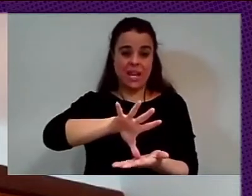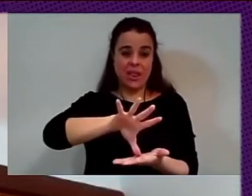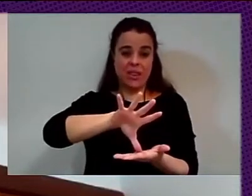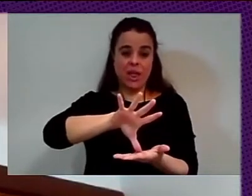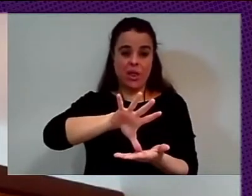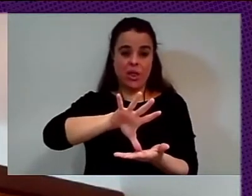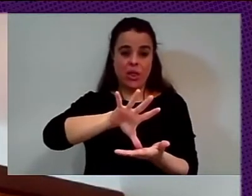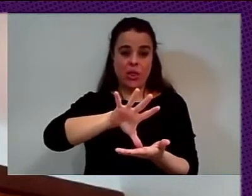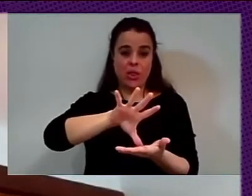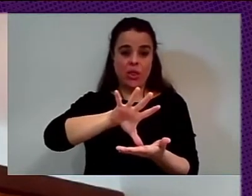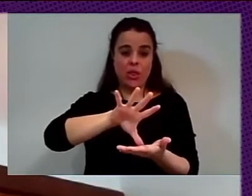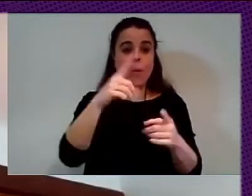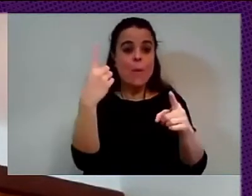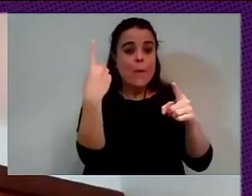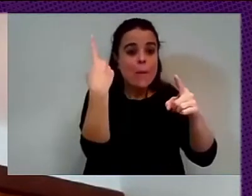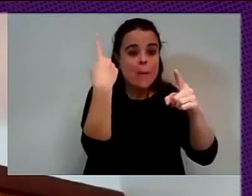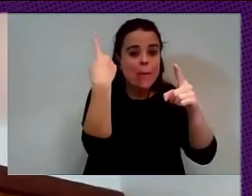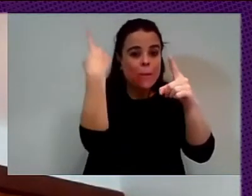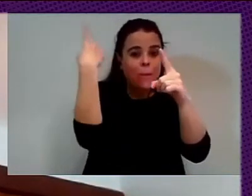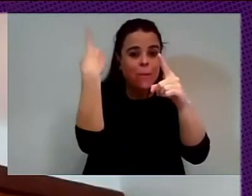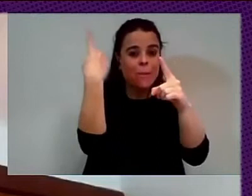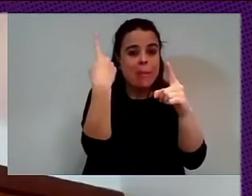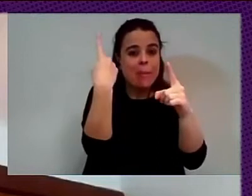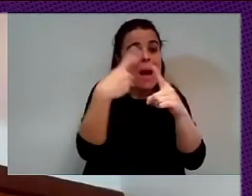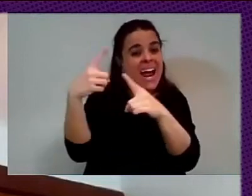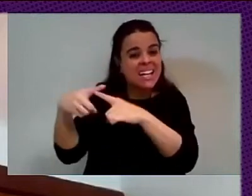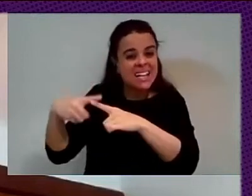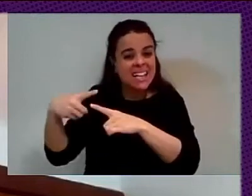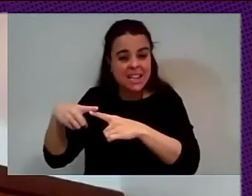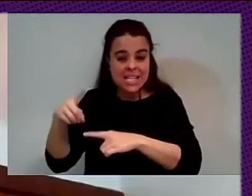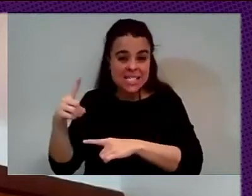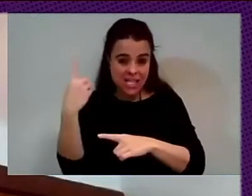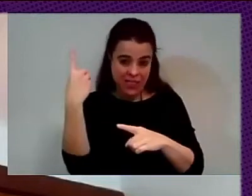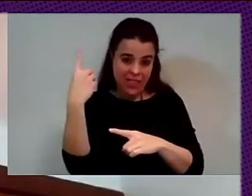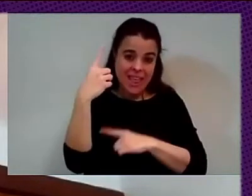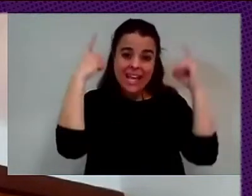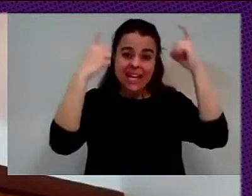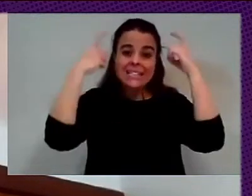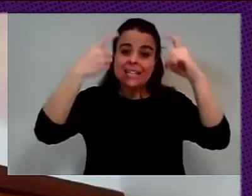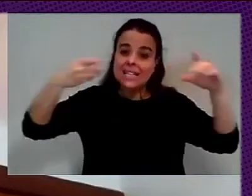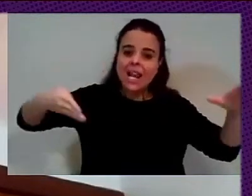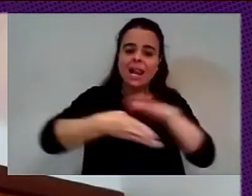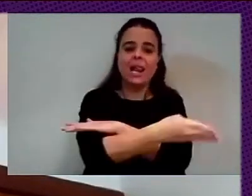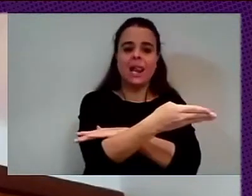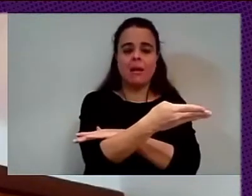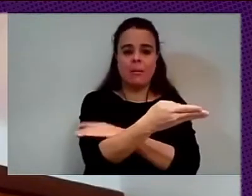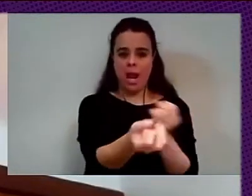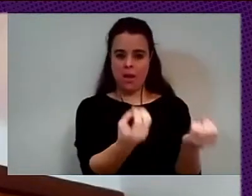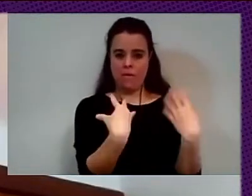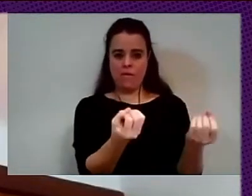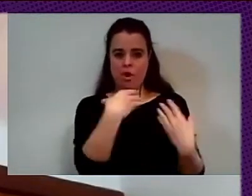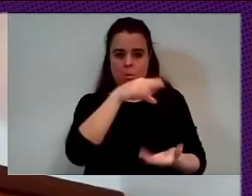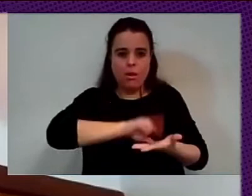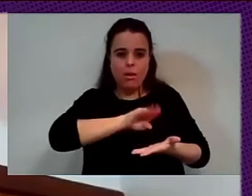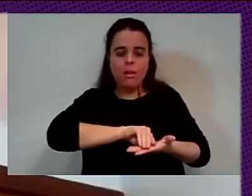by one. Whereas if a party comes in and tries to scrape, say, a Facebook or a Twitter, they're a centralized unit, so they can see that all this